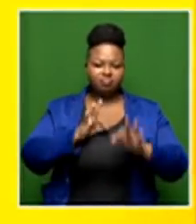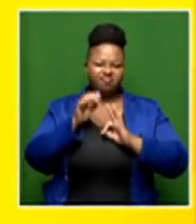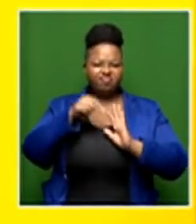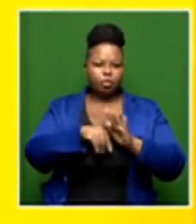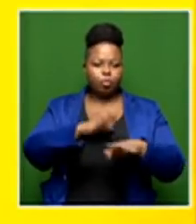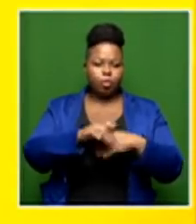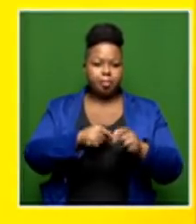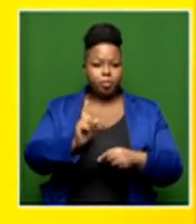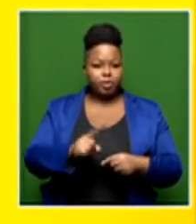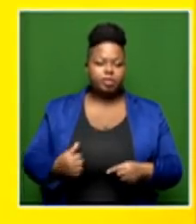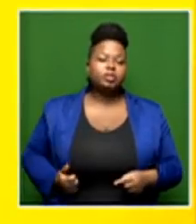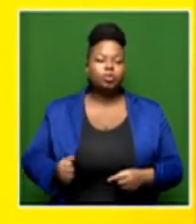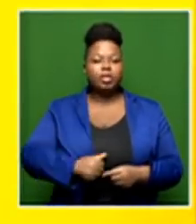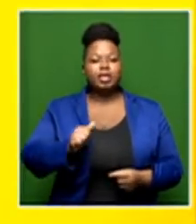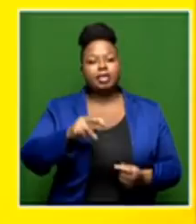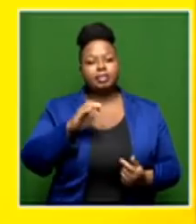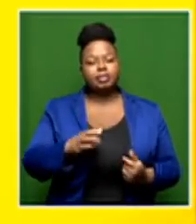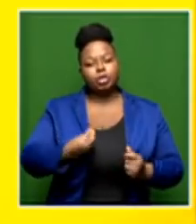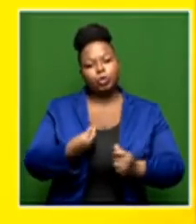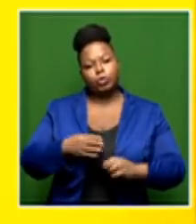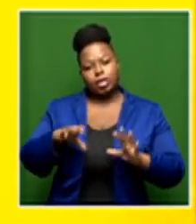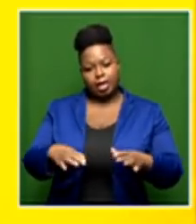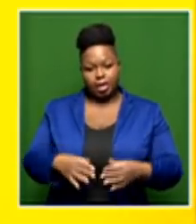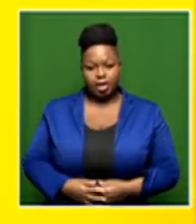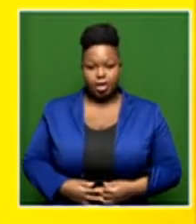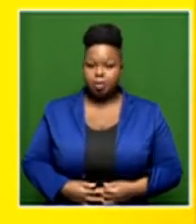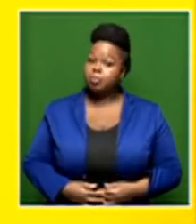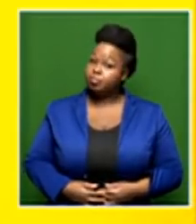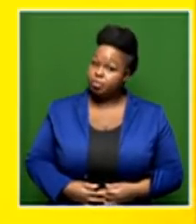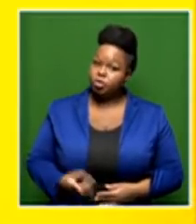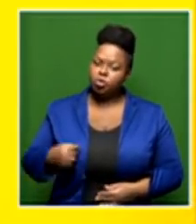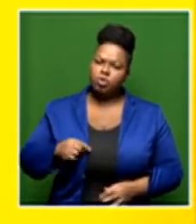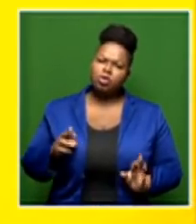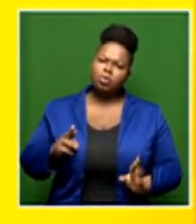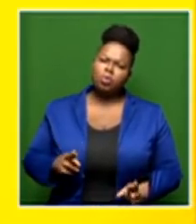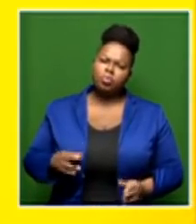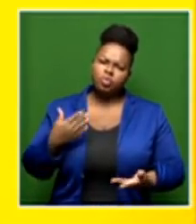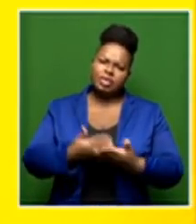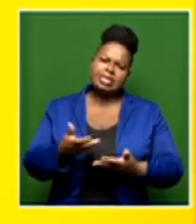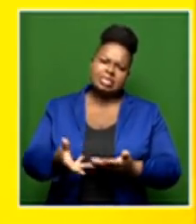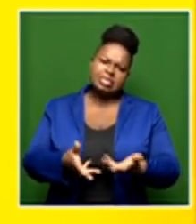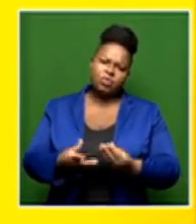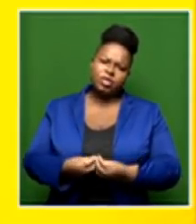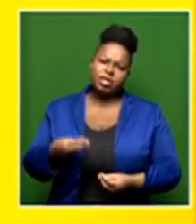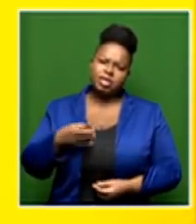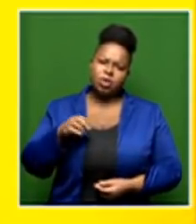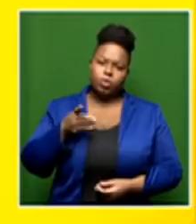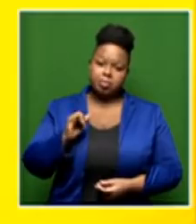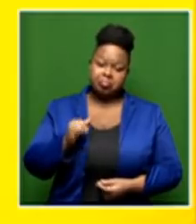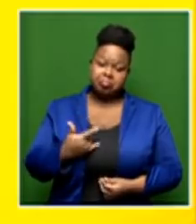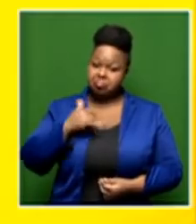about the African National Congress Youth League. And we had hoped that we'd speak to Ms. Lauli this